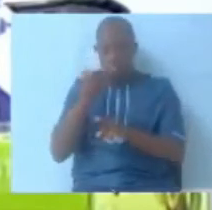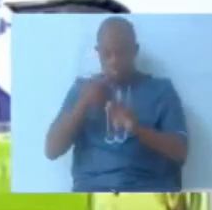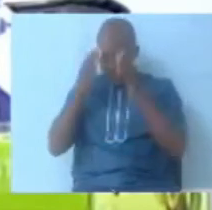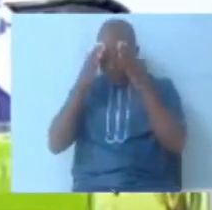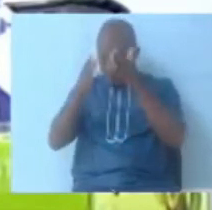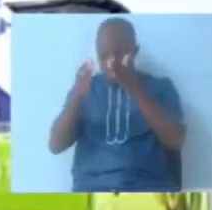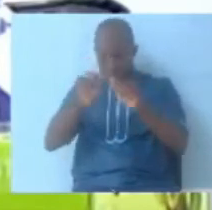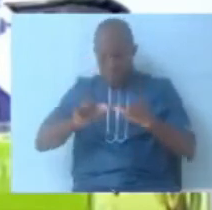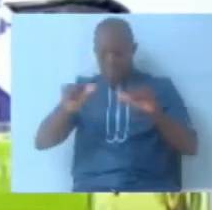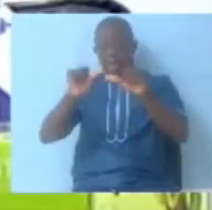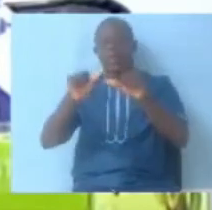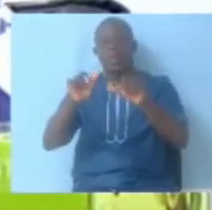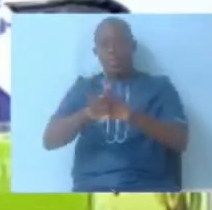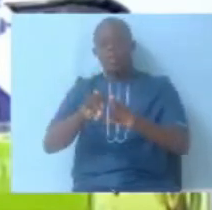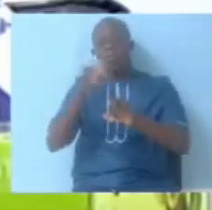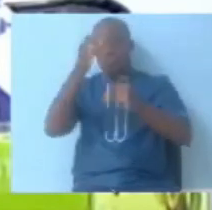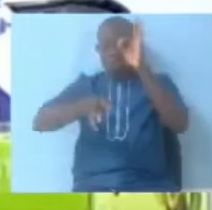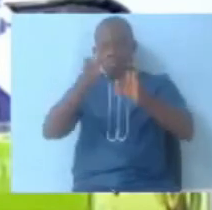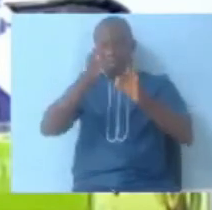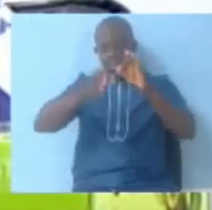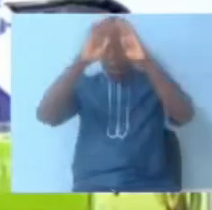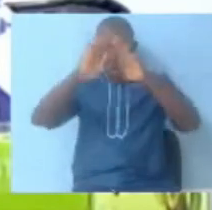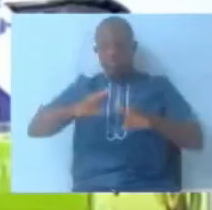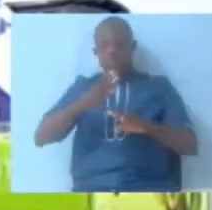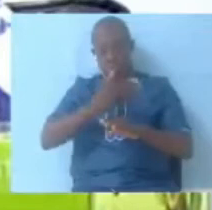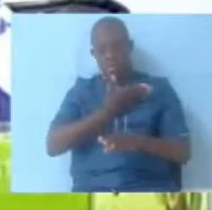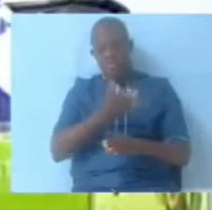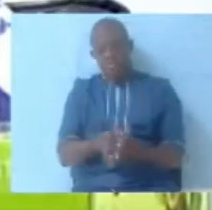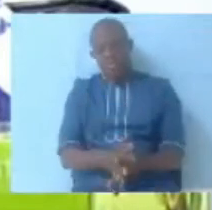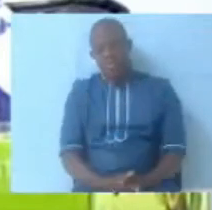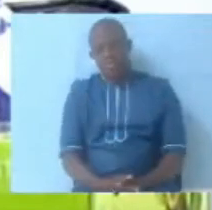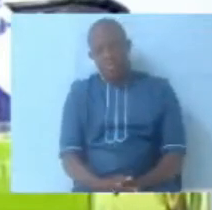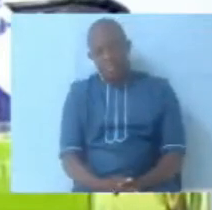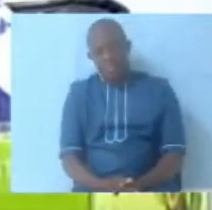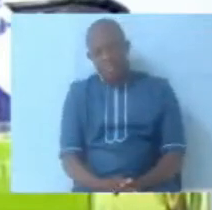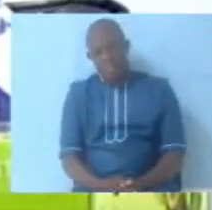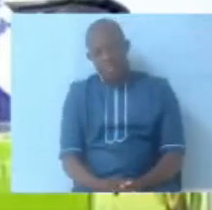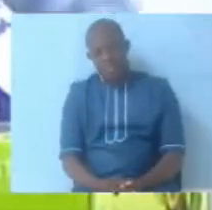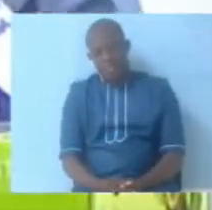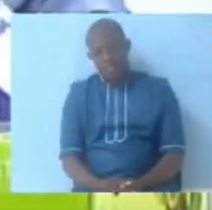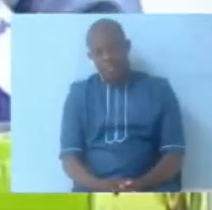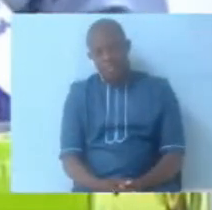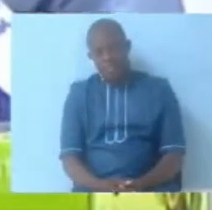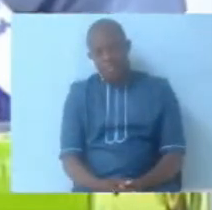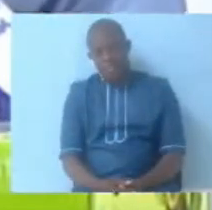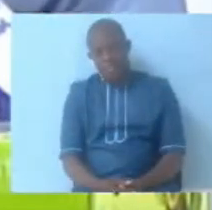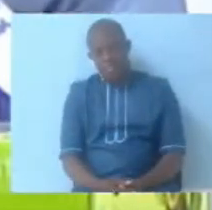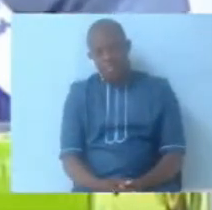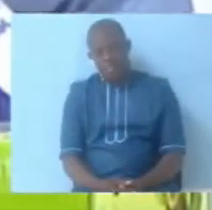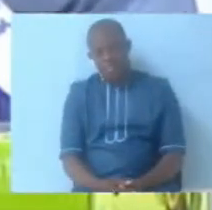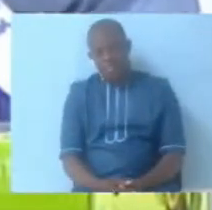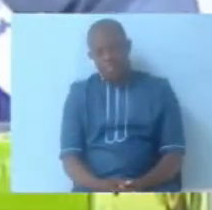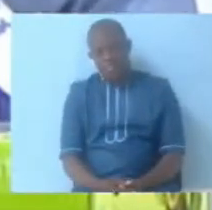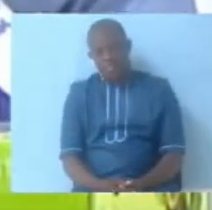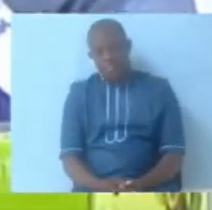Itindiro bunda la karola kulu bijele men ya lonko e keta ko tilindi silo leti menu jibe. So part